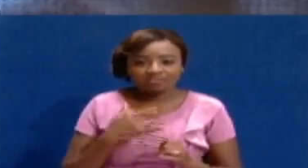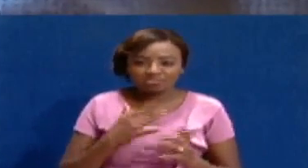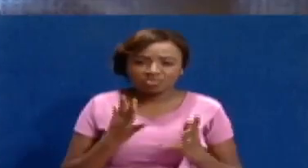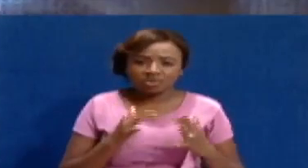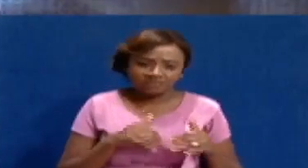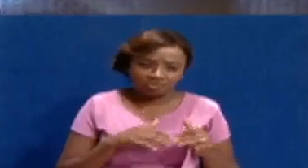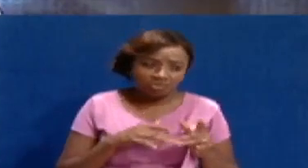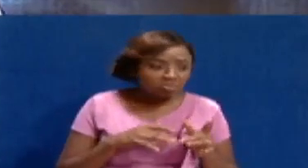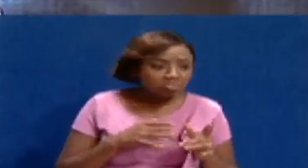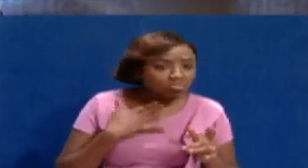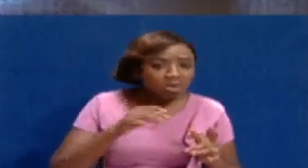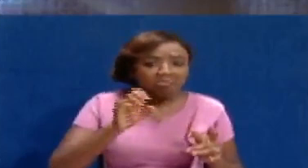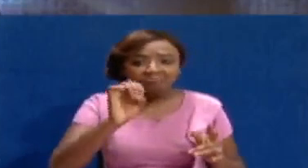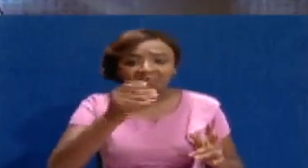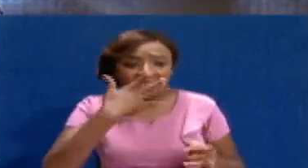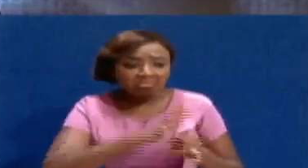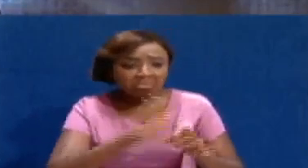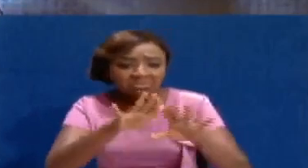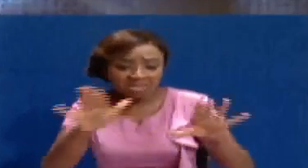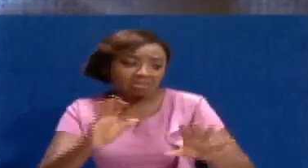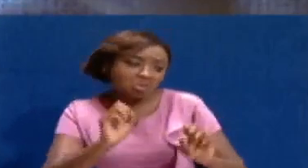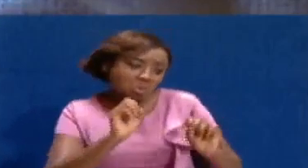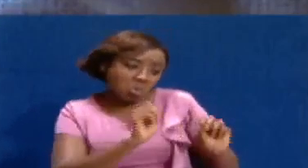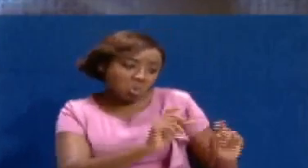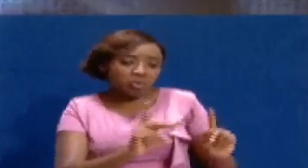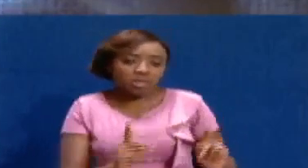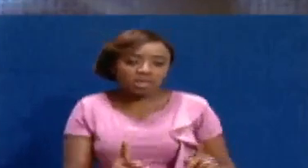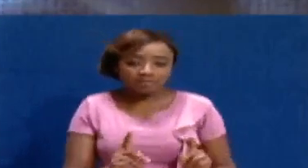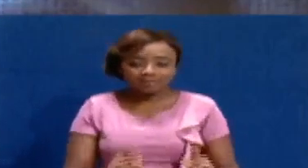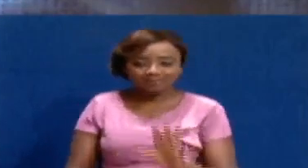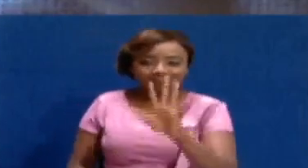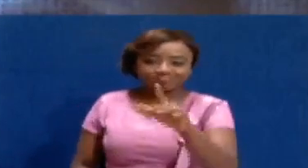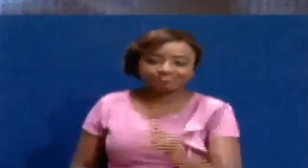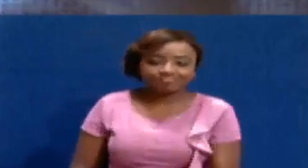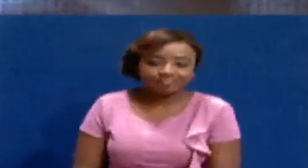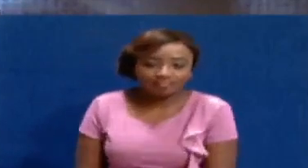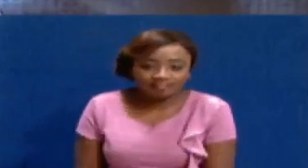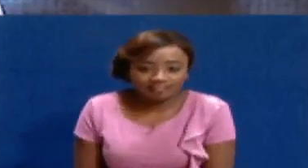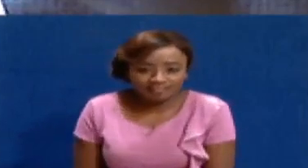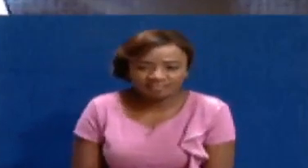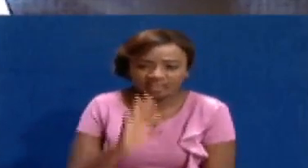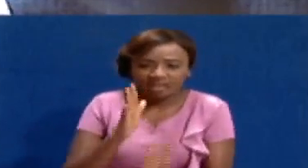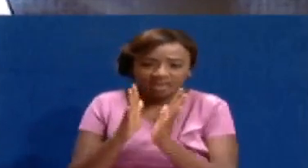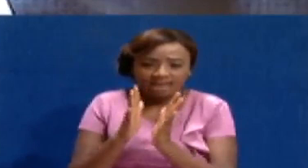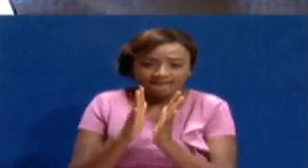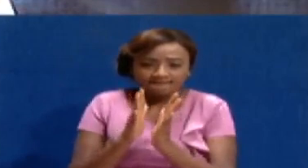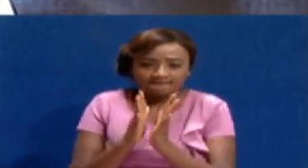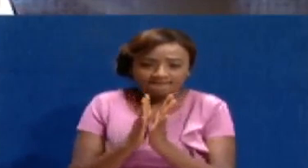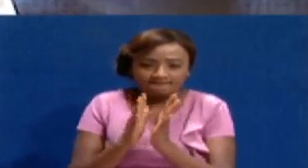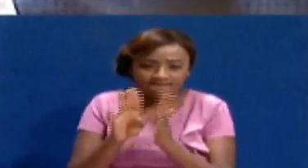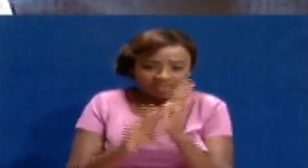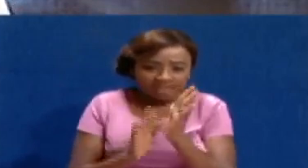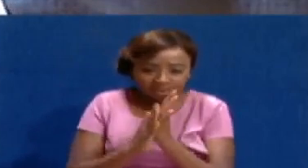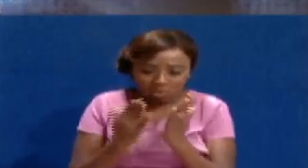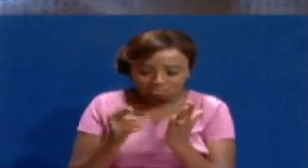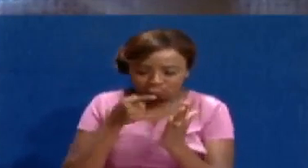along with the promised land analogy for the rest of this kicker. Now, biblical accounts tell us that it took